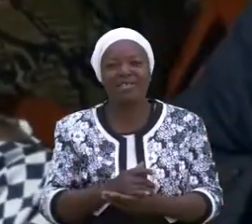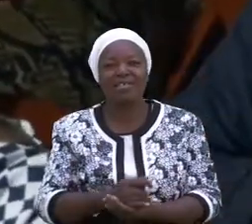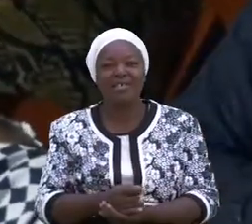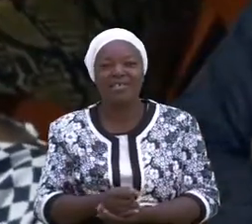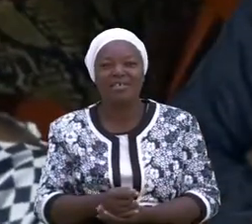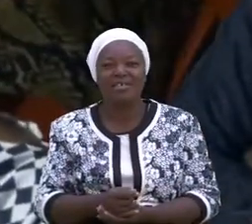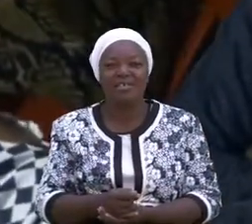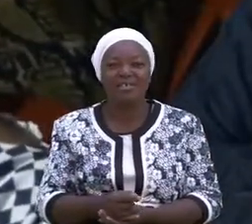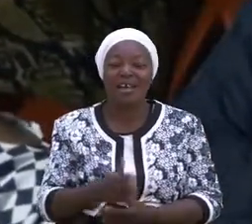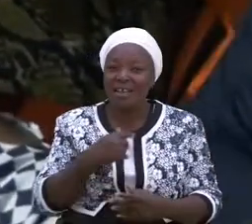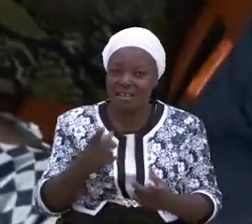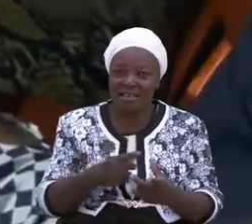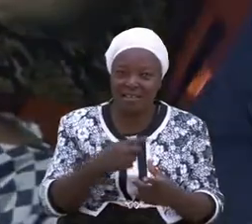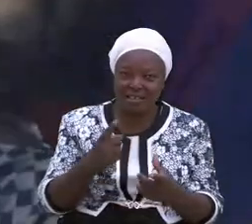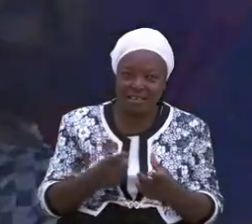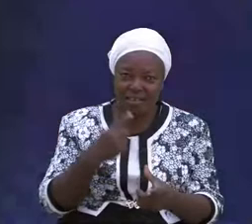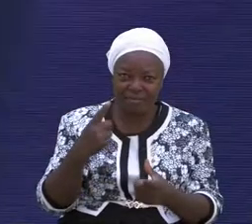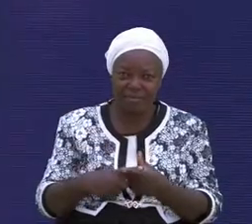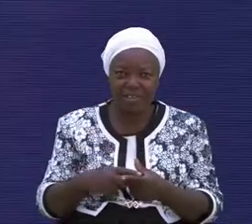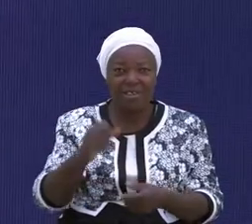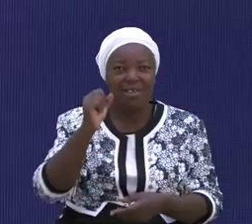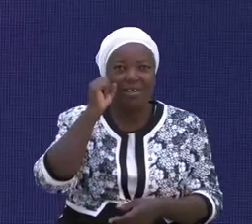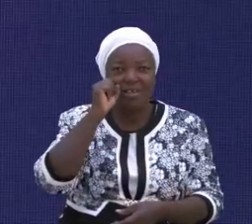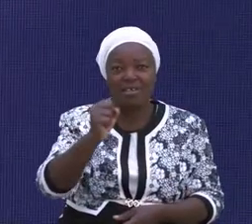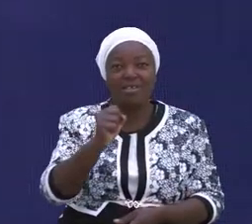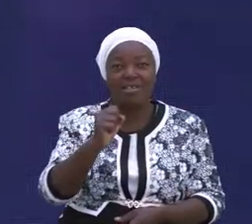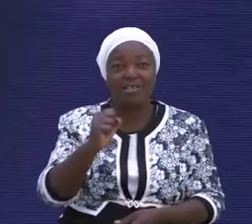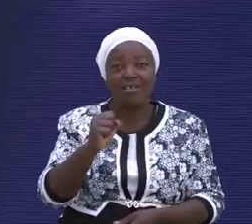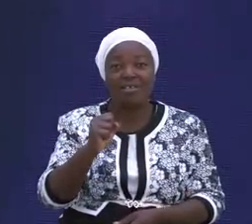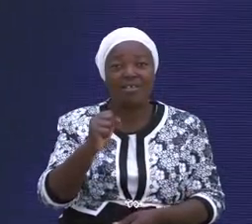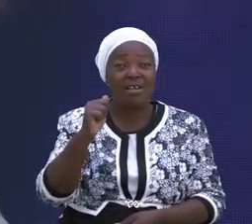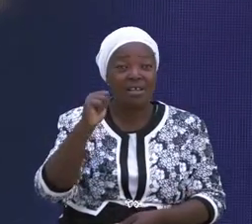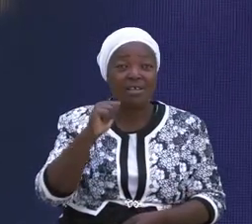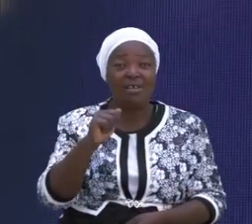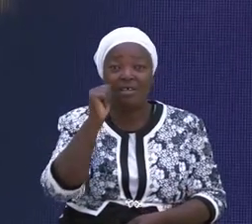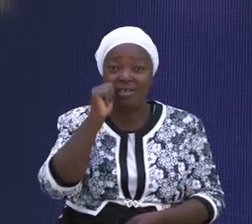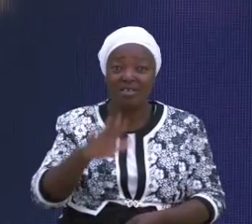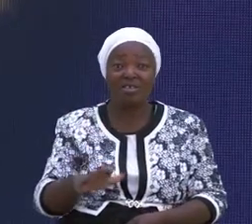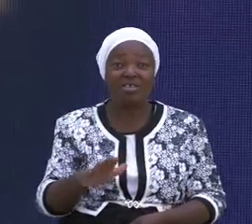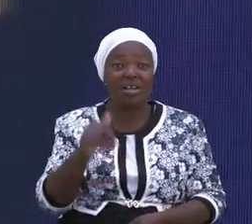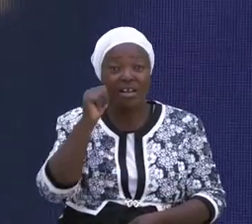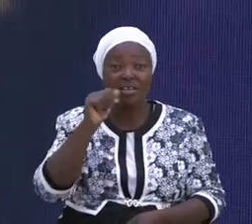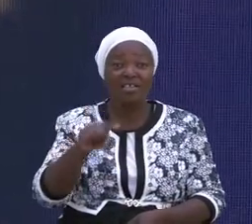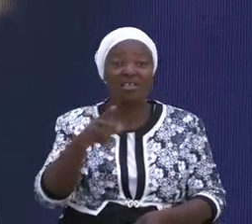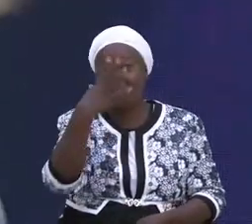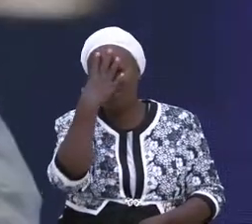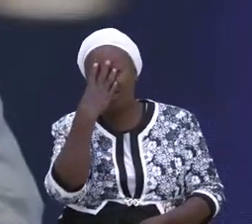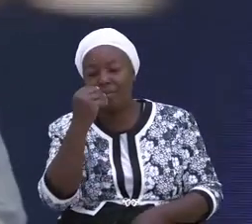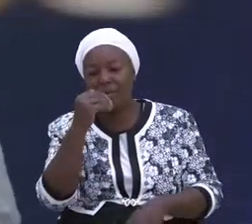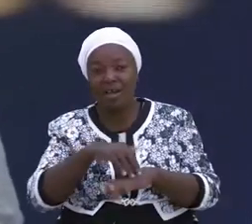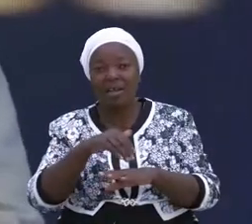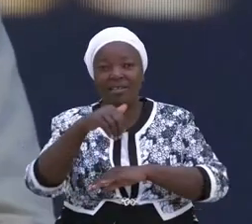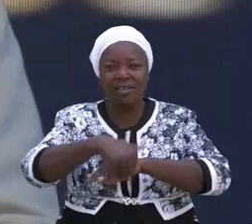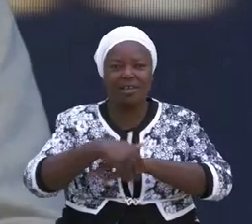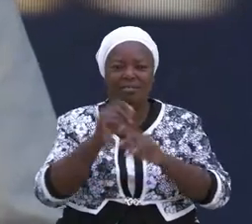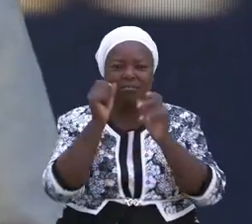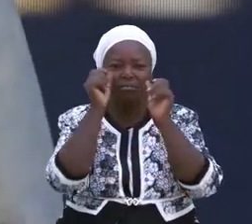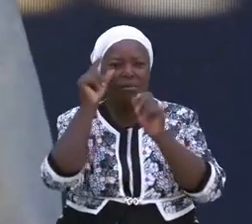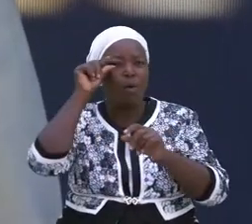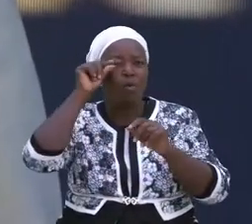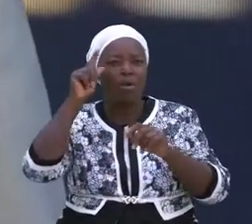And then she slept at night. She woke up in the morning. By the time she woke up